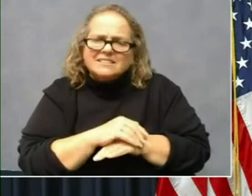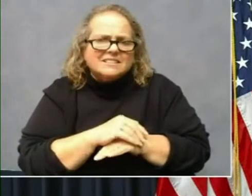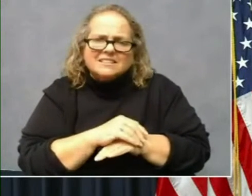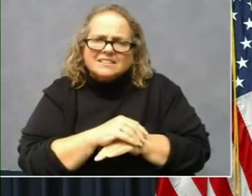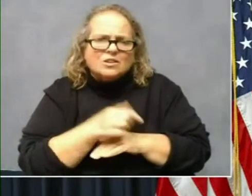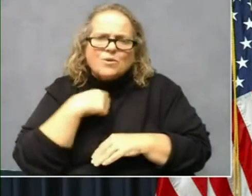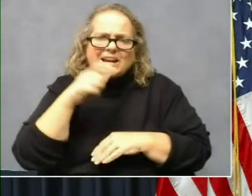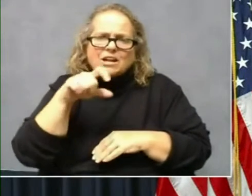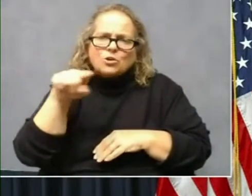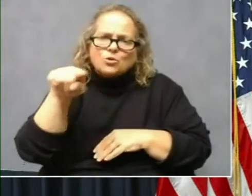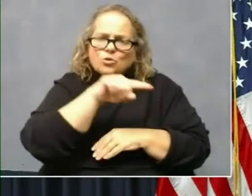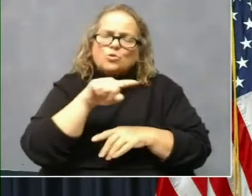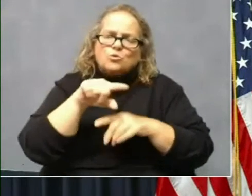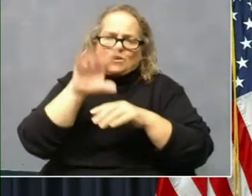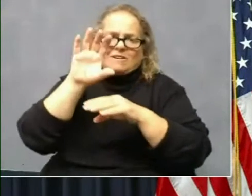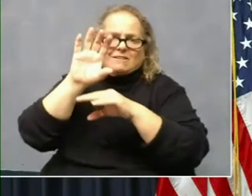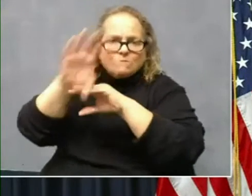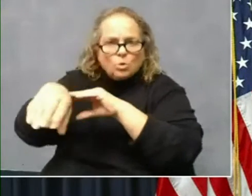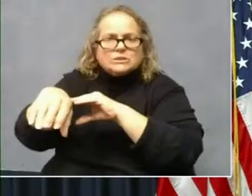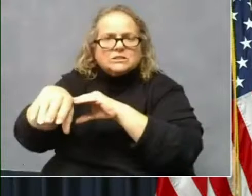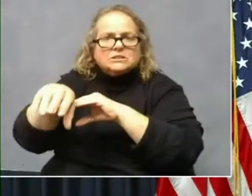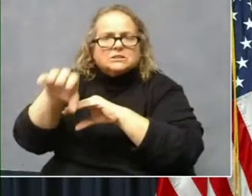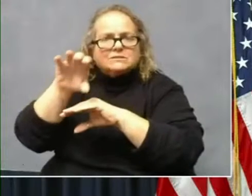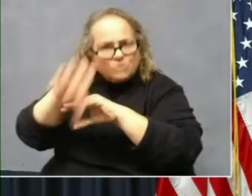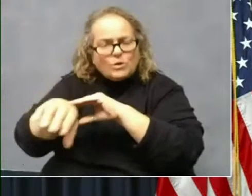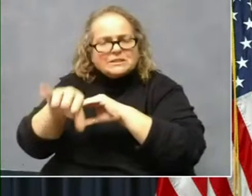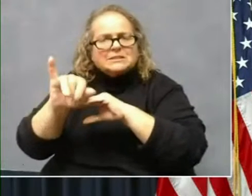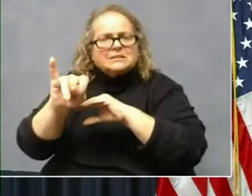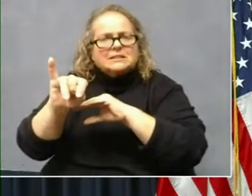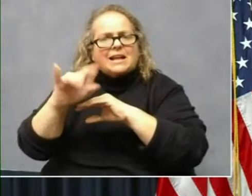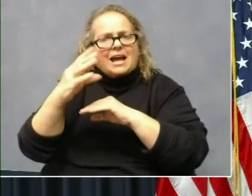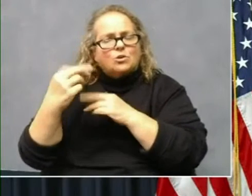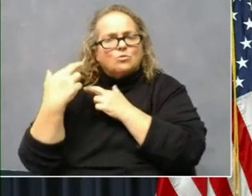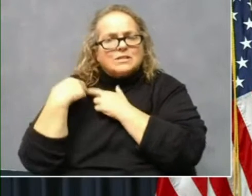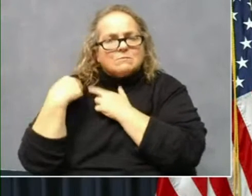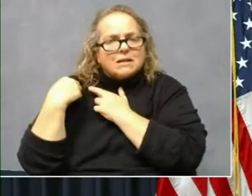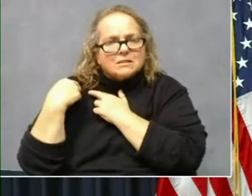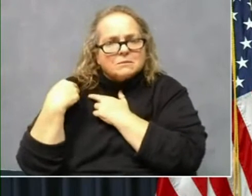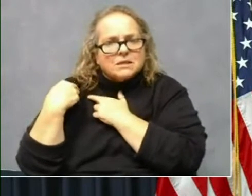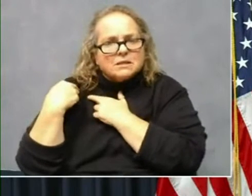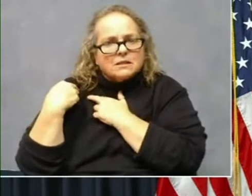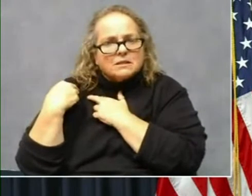more personal responsibility. If you watch the